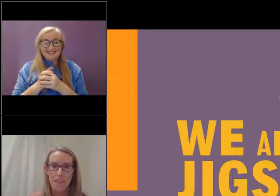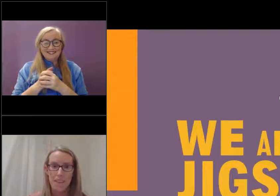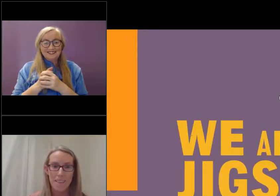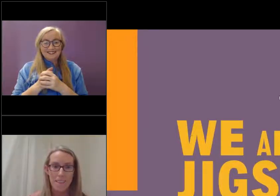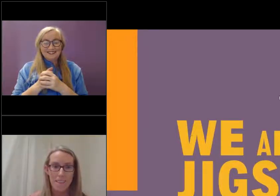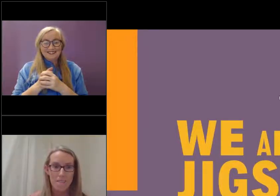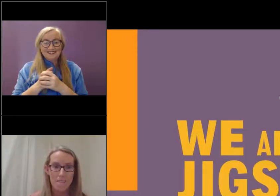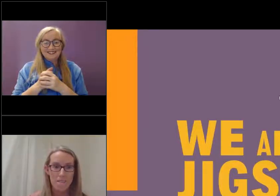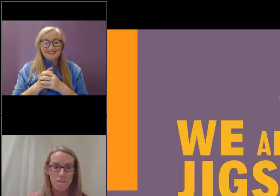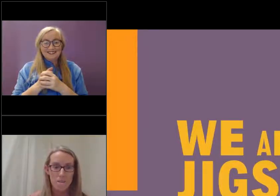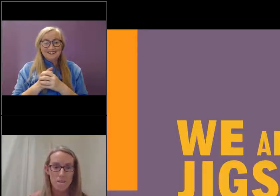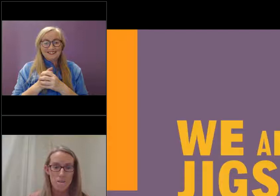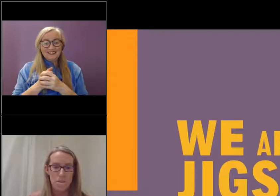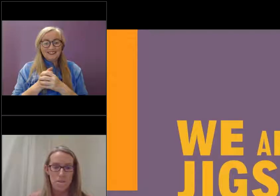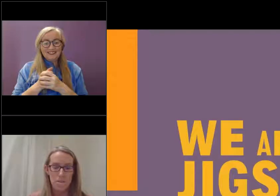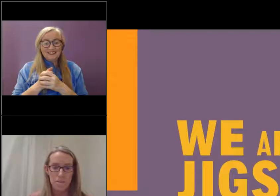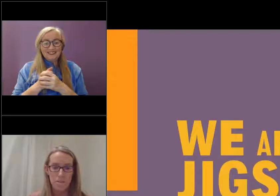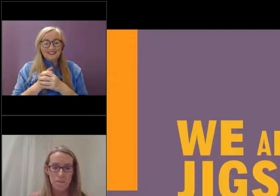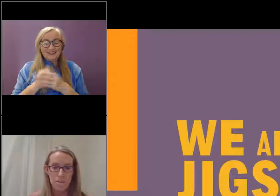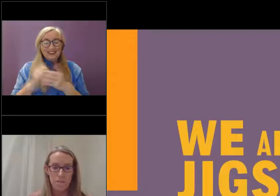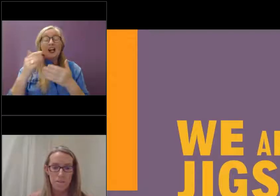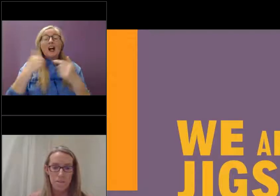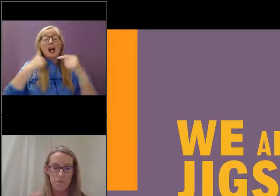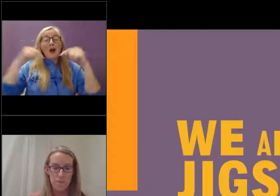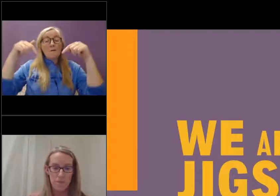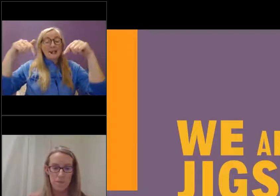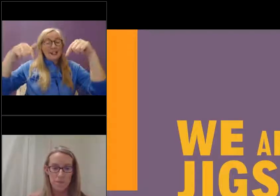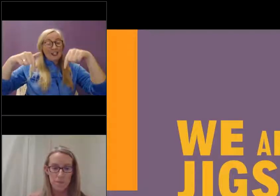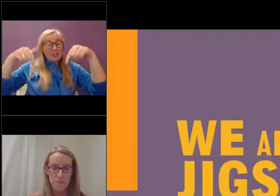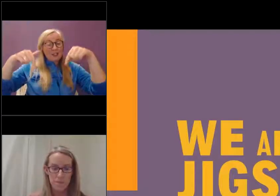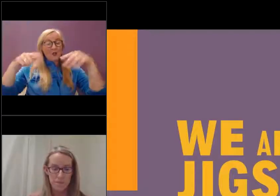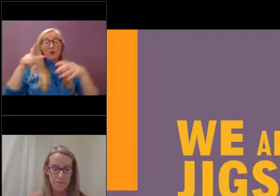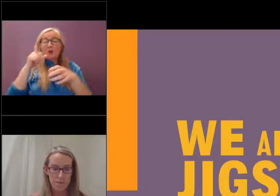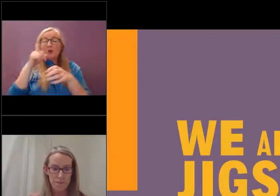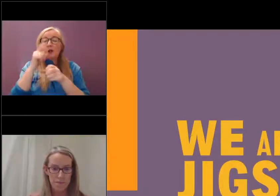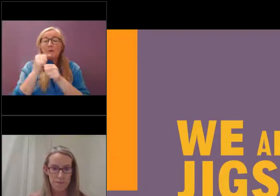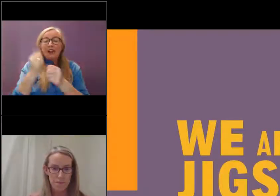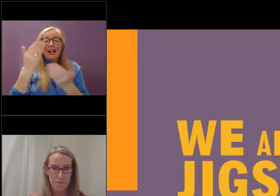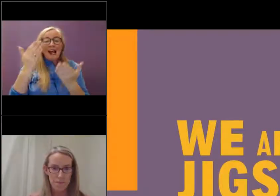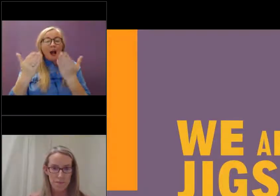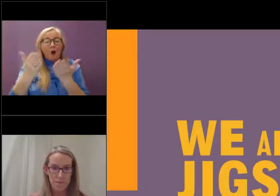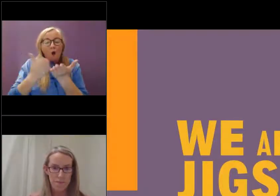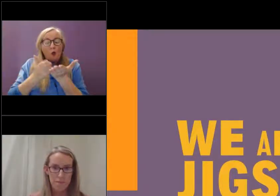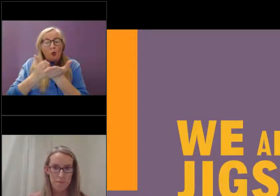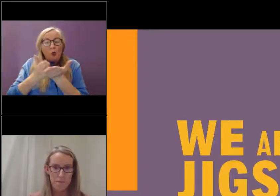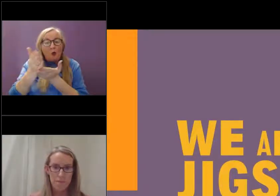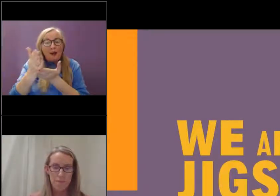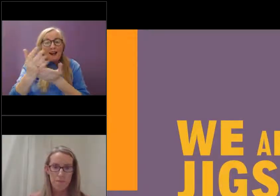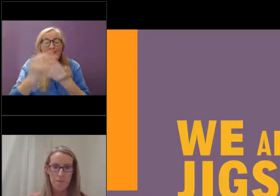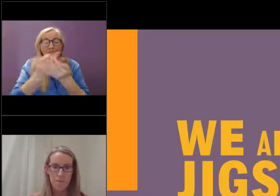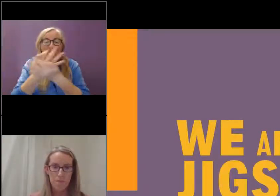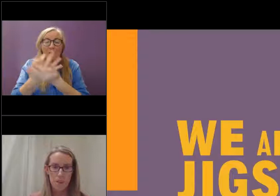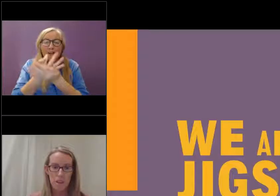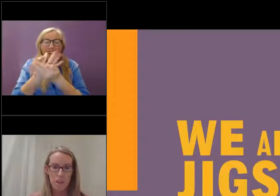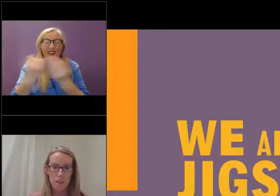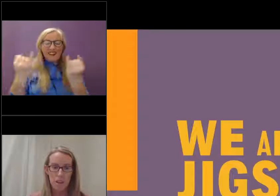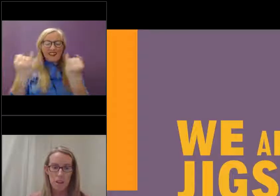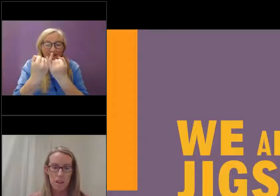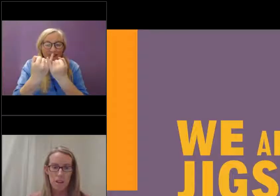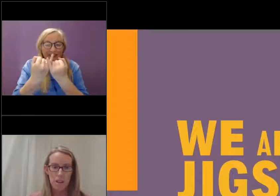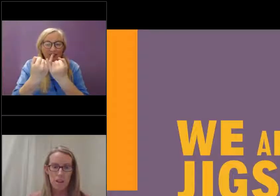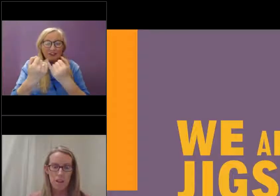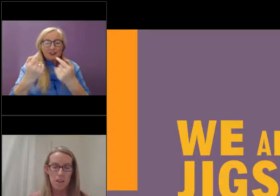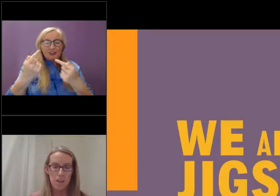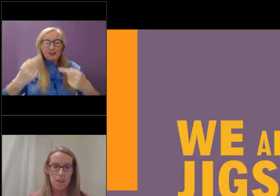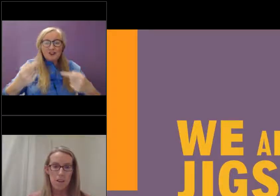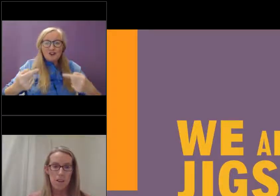Yeah, and we're just here today to talk a little bit around navigating family conflict or challenging